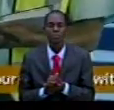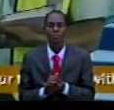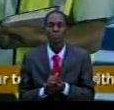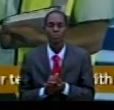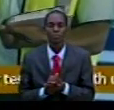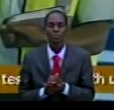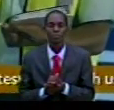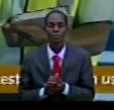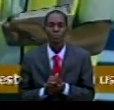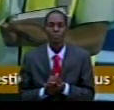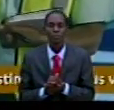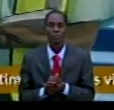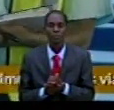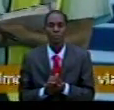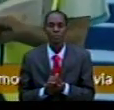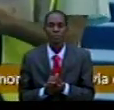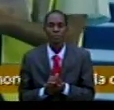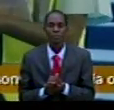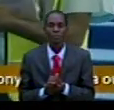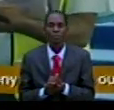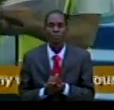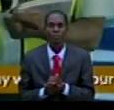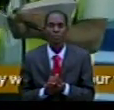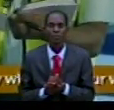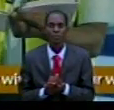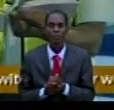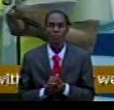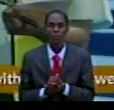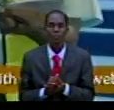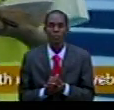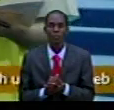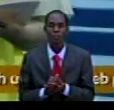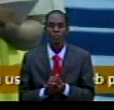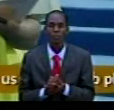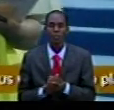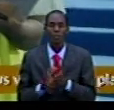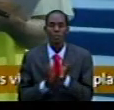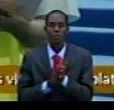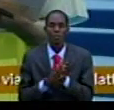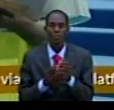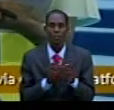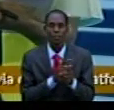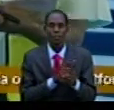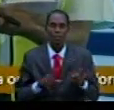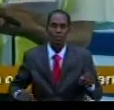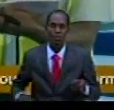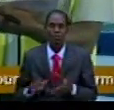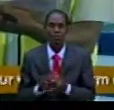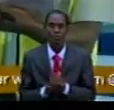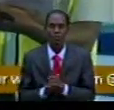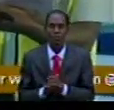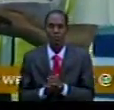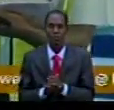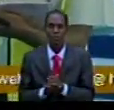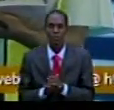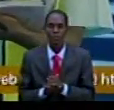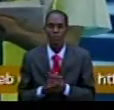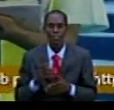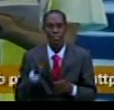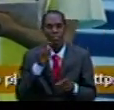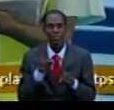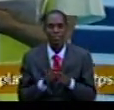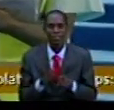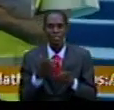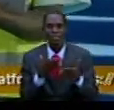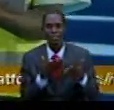Praise the Lord. You said? Praise the Lord. The sister beside me